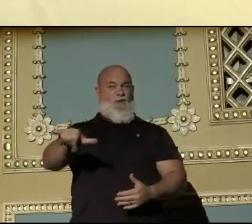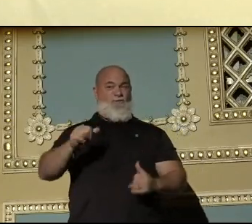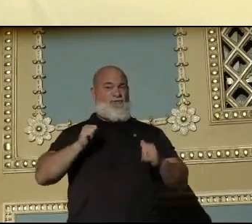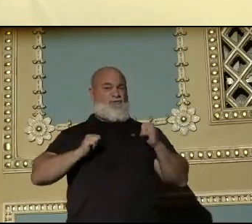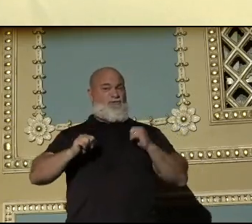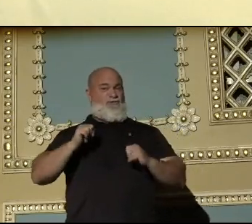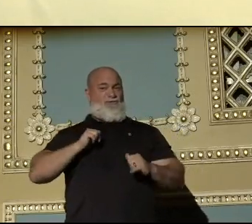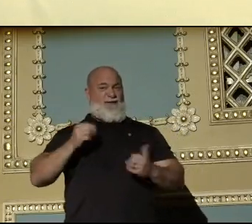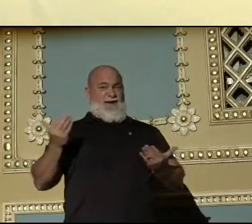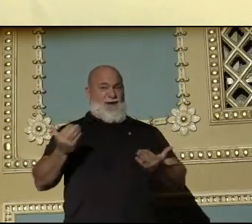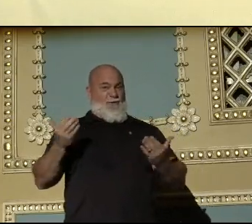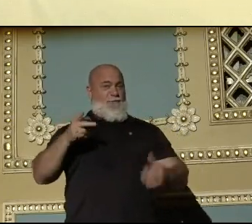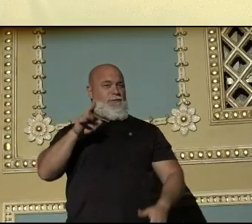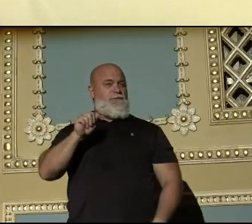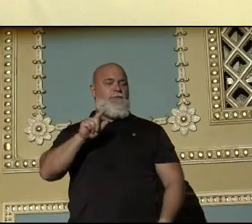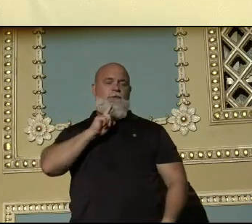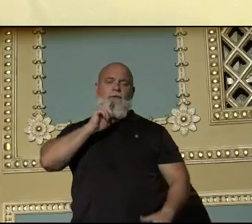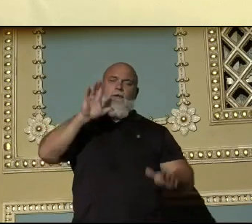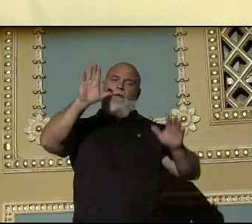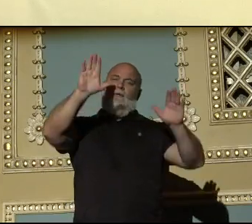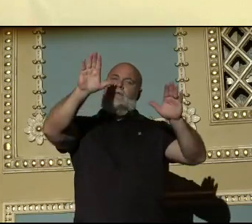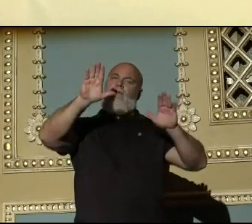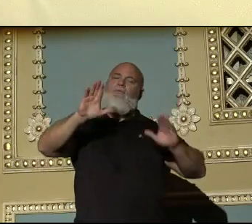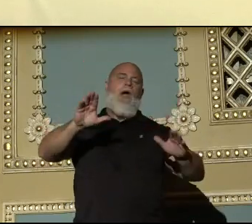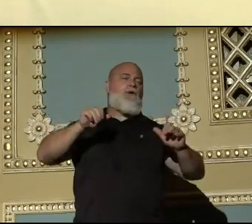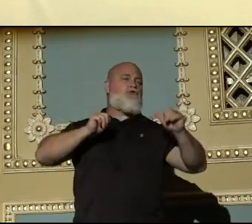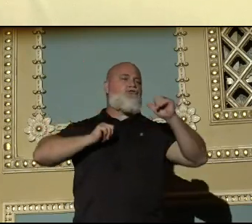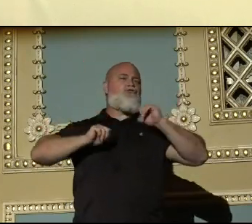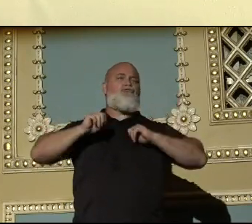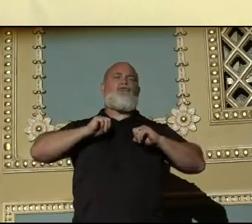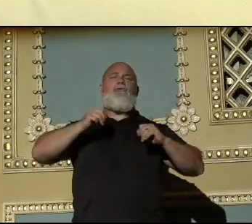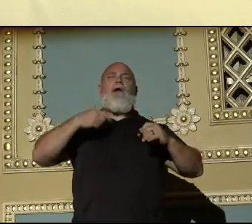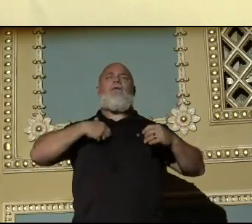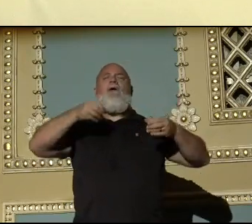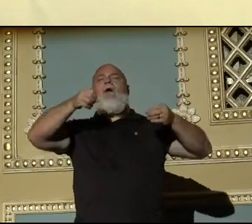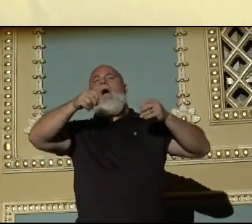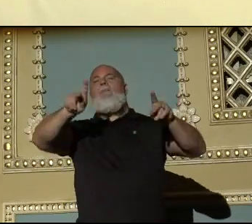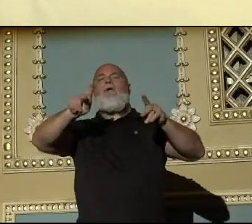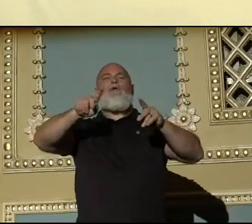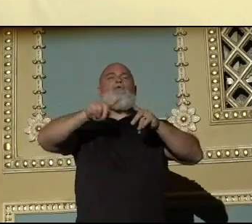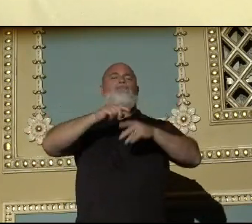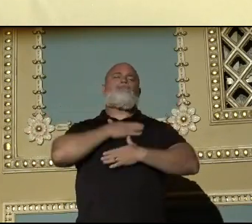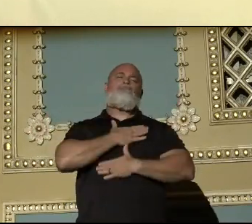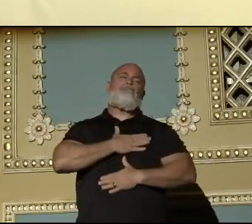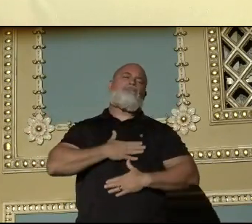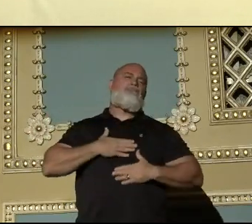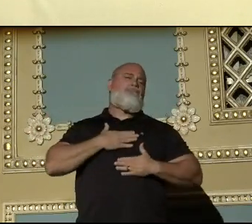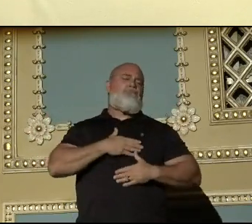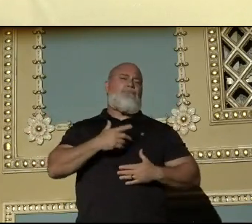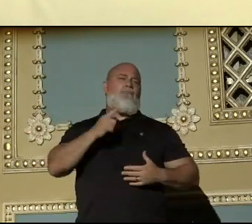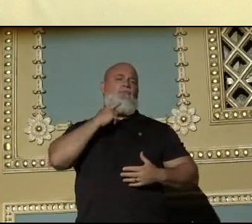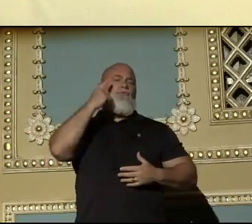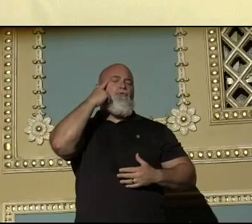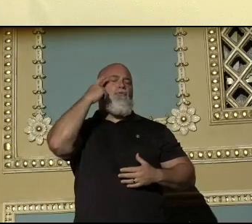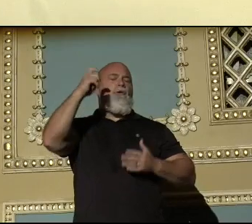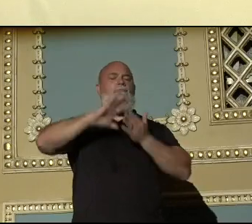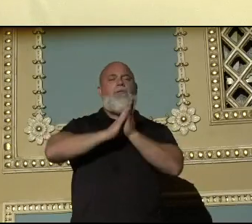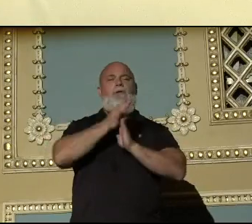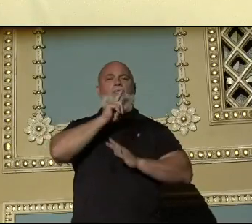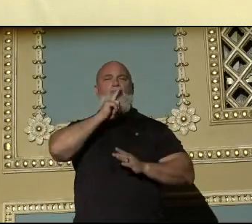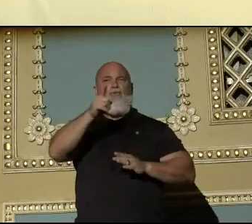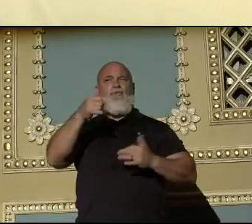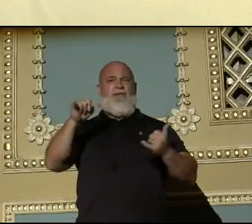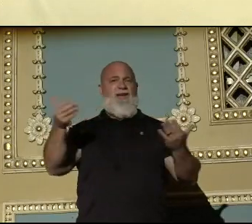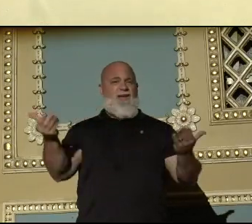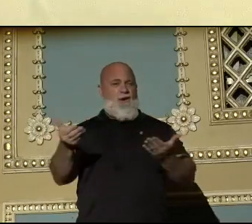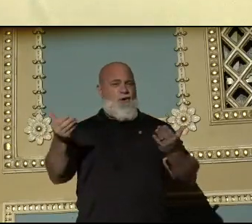Paramount have been some of the greatest shows that I've ever had the opportunity to do. It's been a dream come true to play that stage. It's an incredible